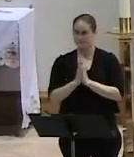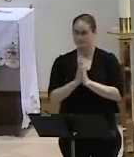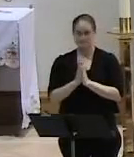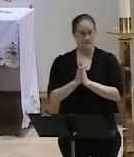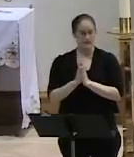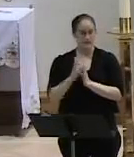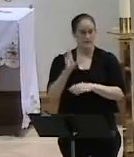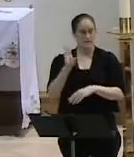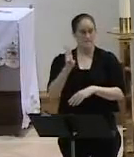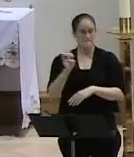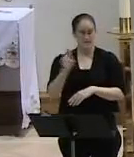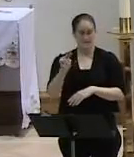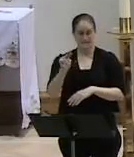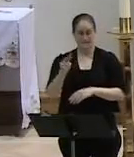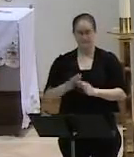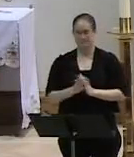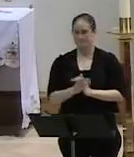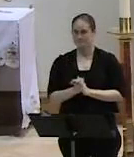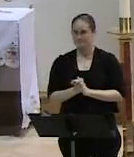Ben Heilman.